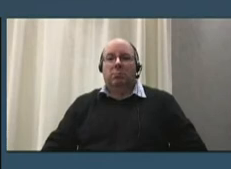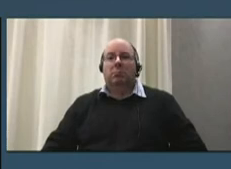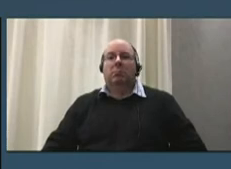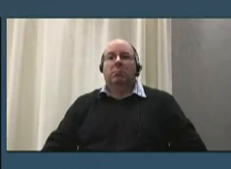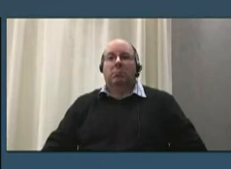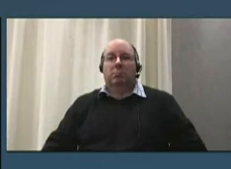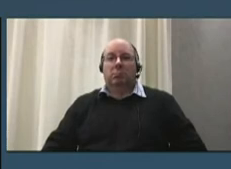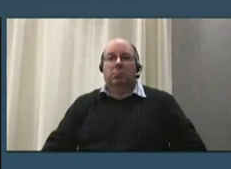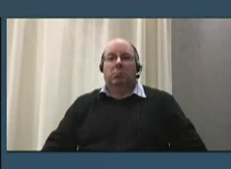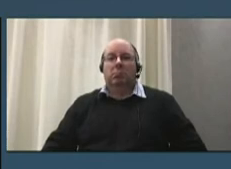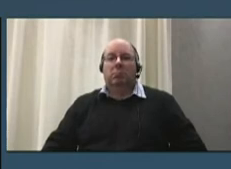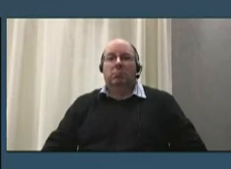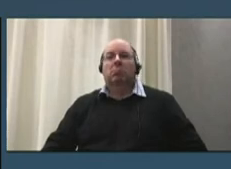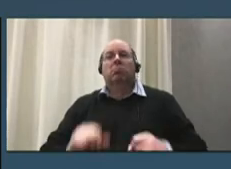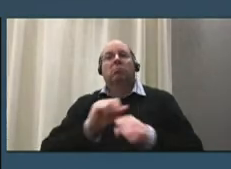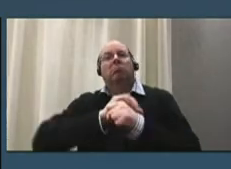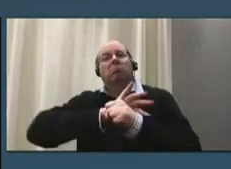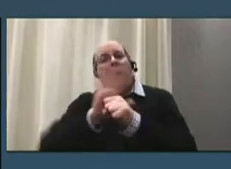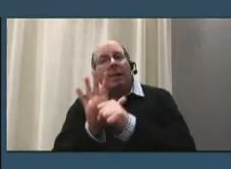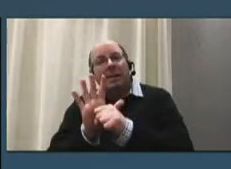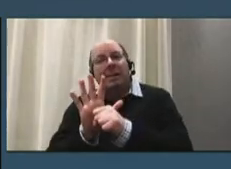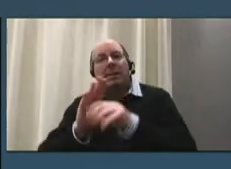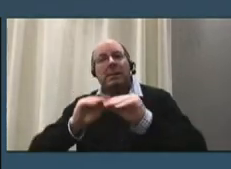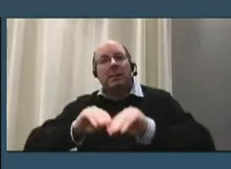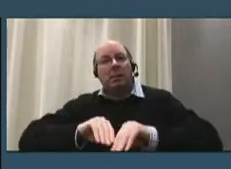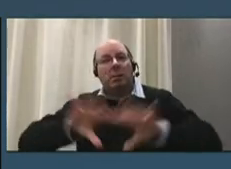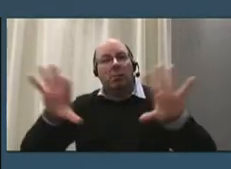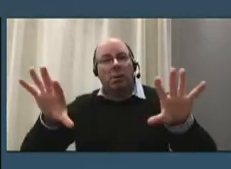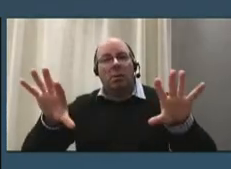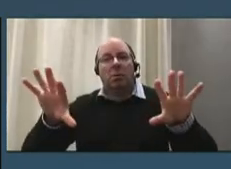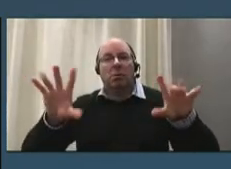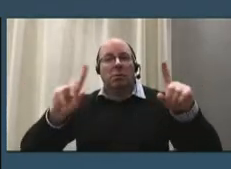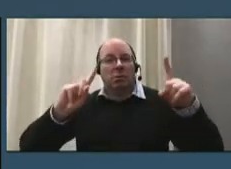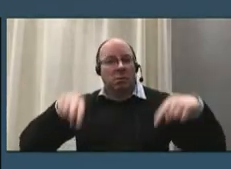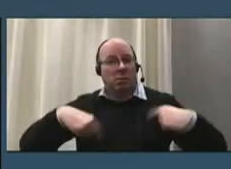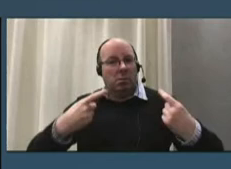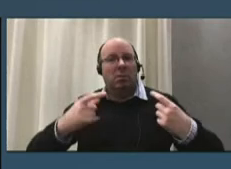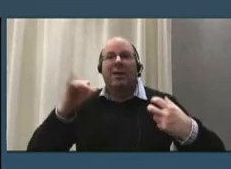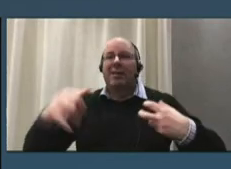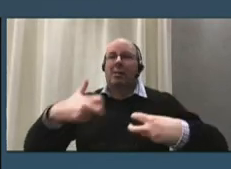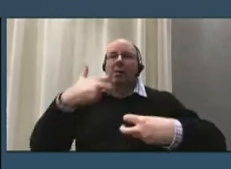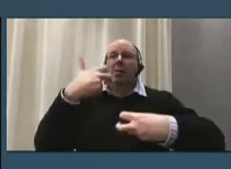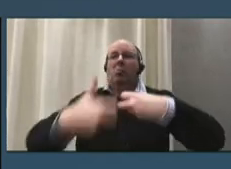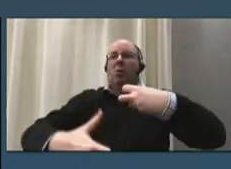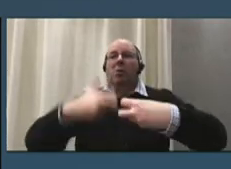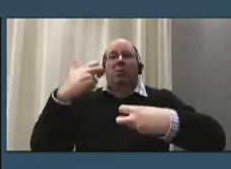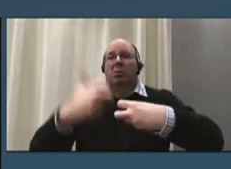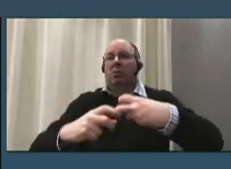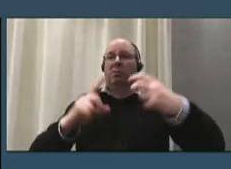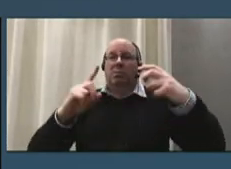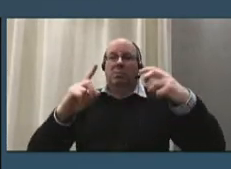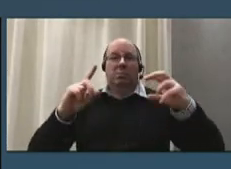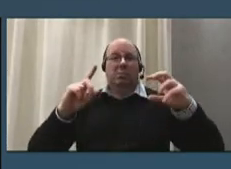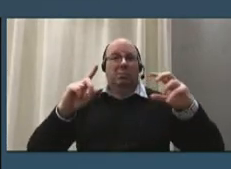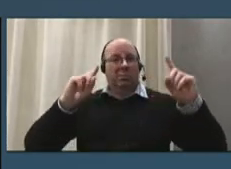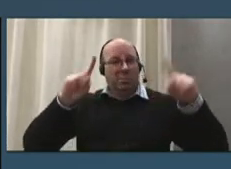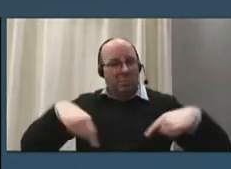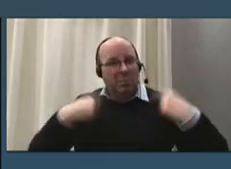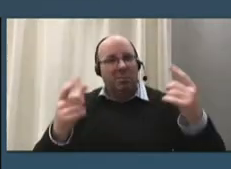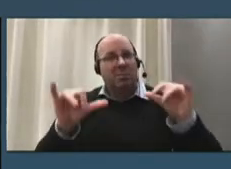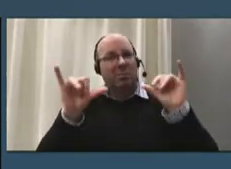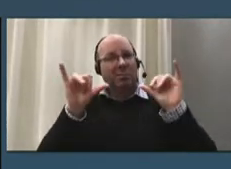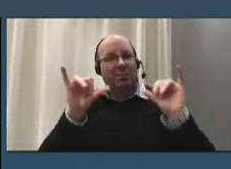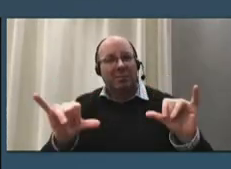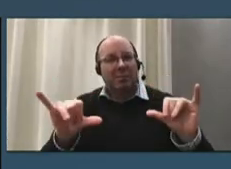crisis. And so learning how you manage that and for all families is really key. So we'll continue to work on that and continue to shift